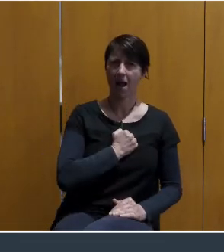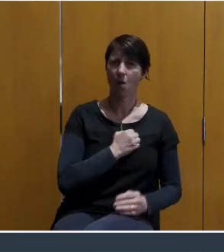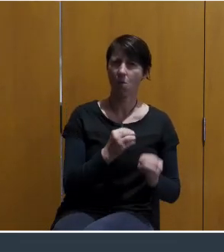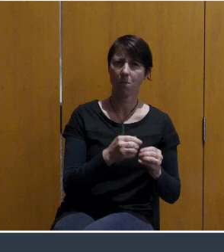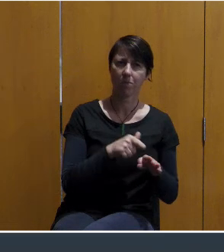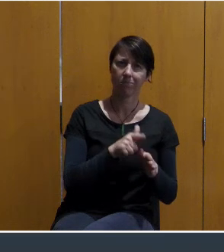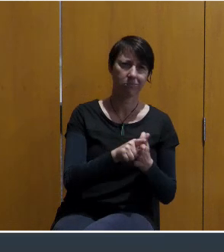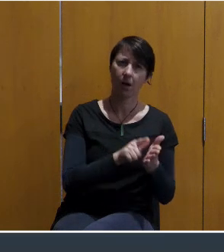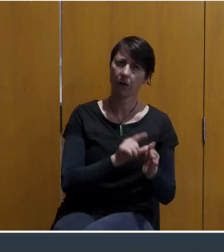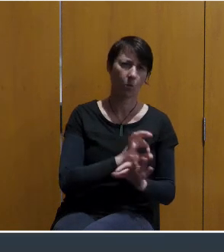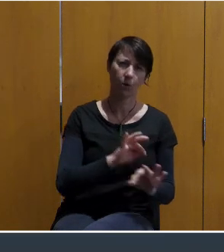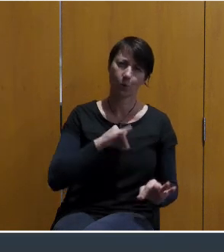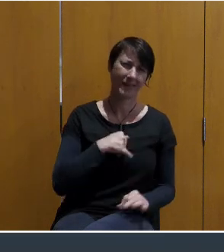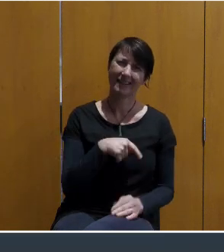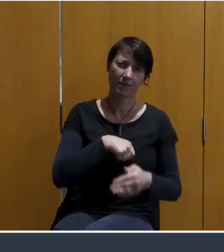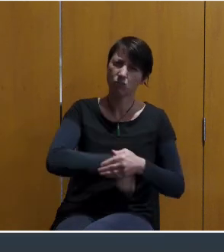Councillor Tapani.